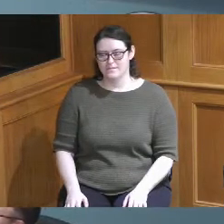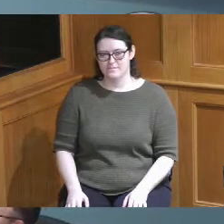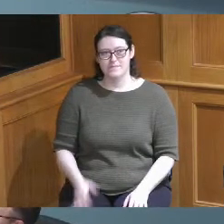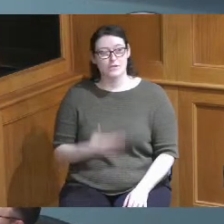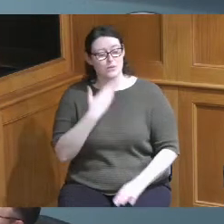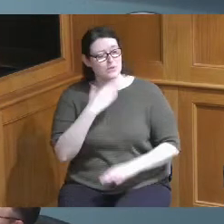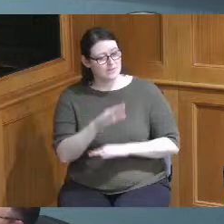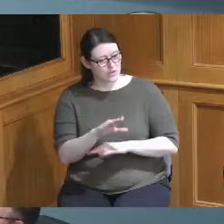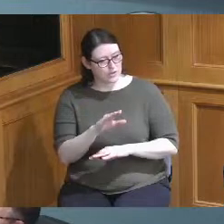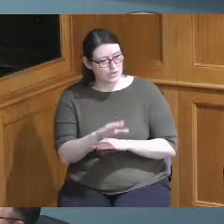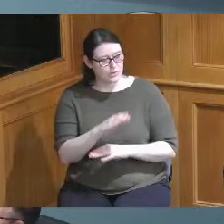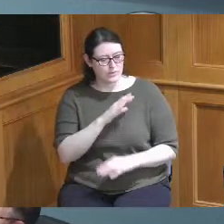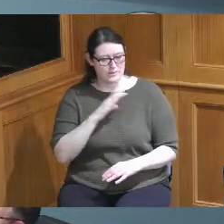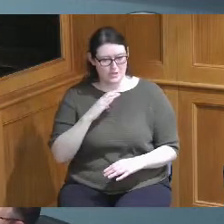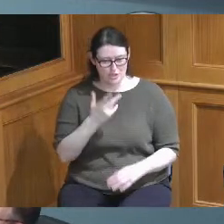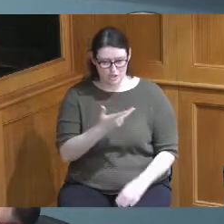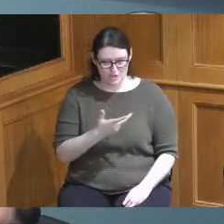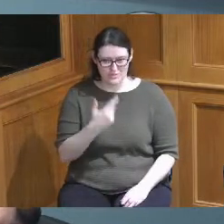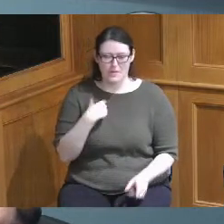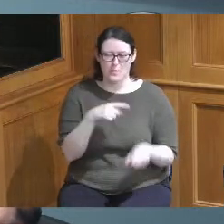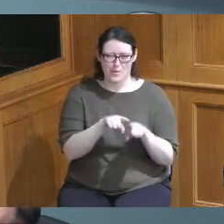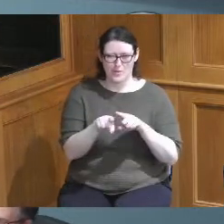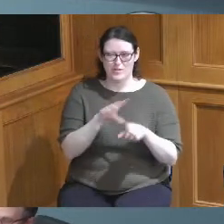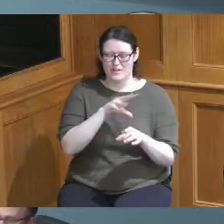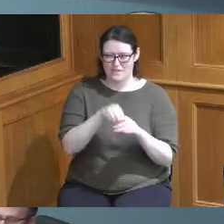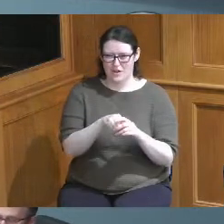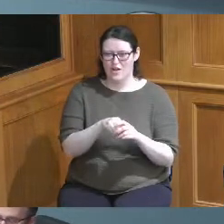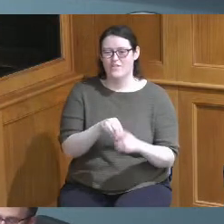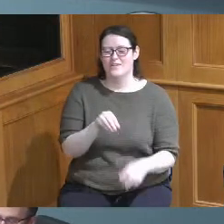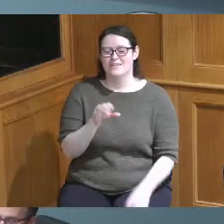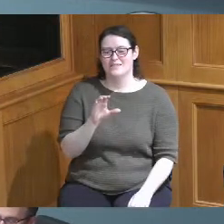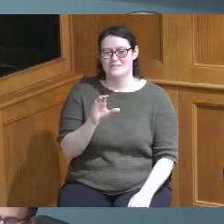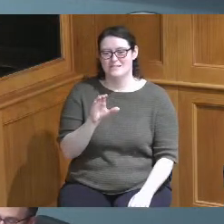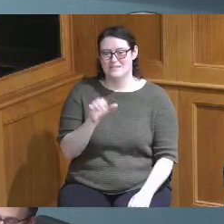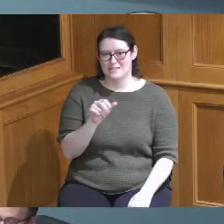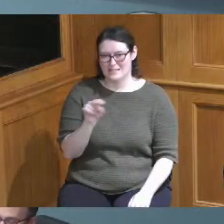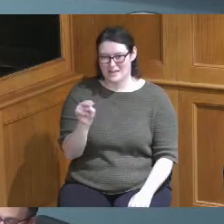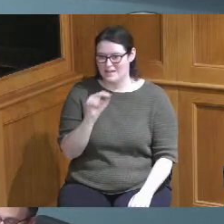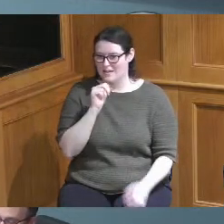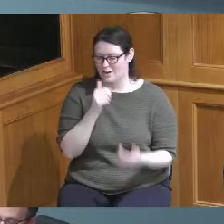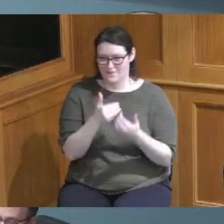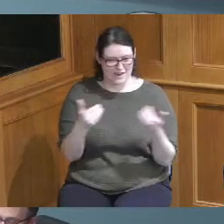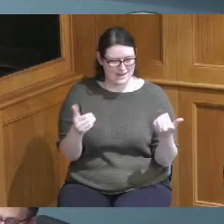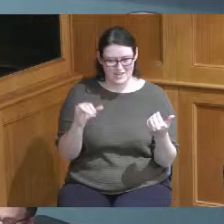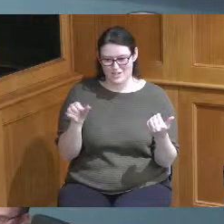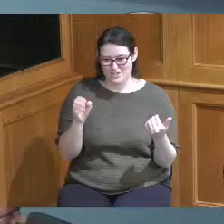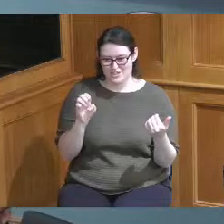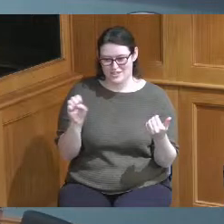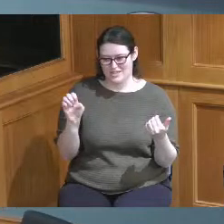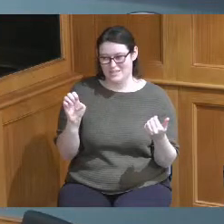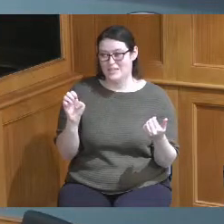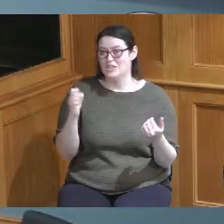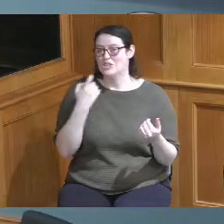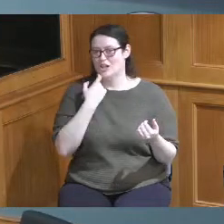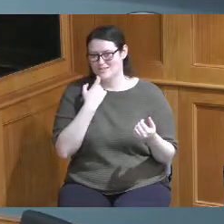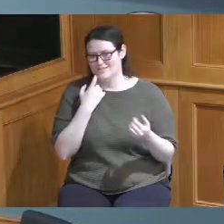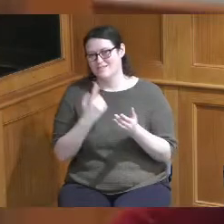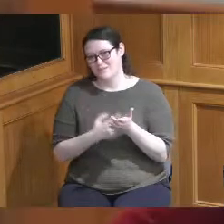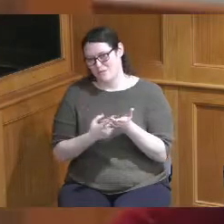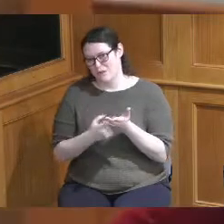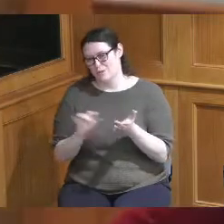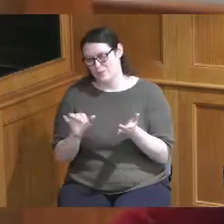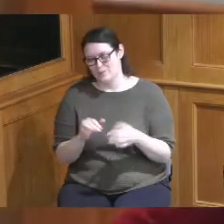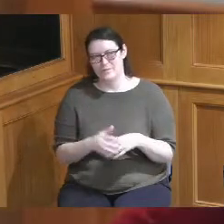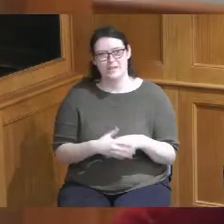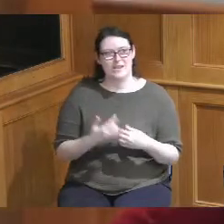Good afternoon, commissioners. I am also part of Cincinnati Undivided that Jesse just spoke about. I'm here